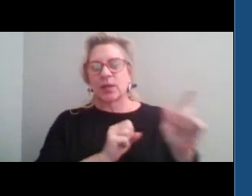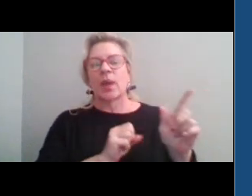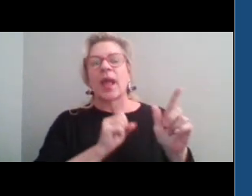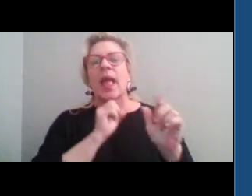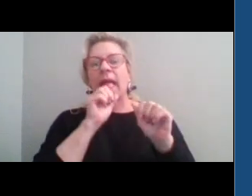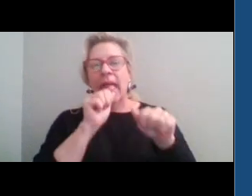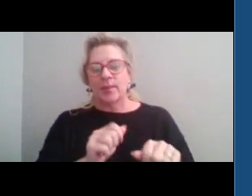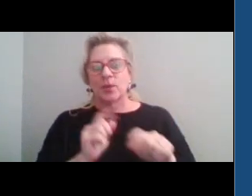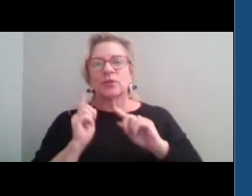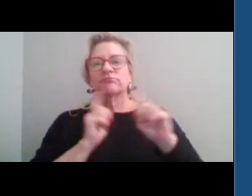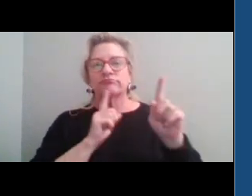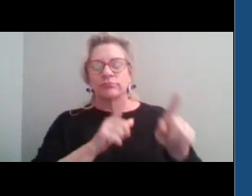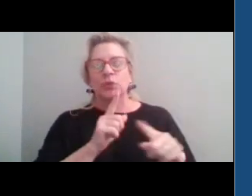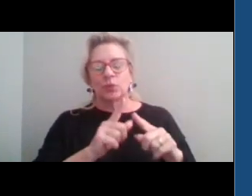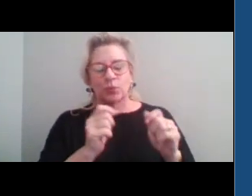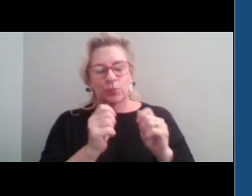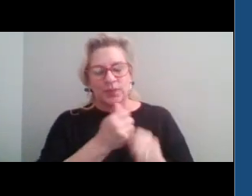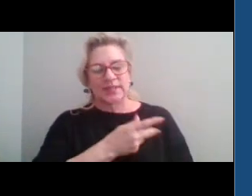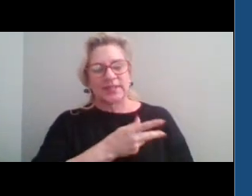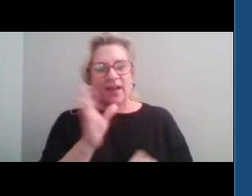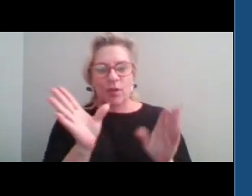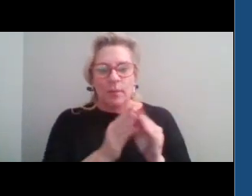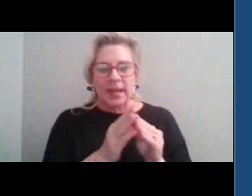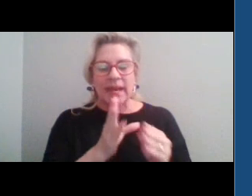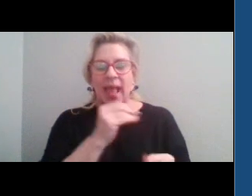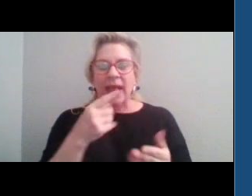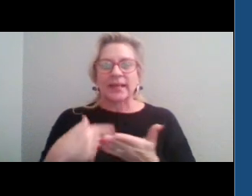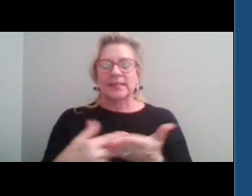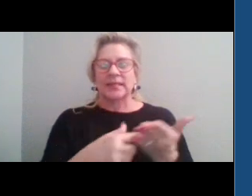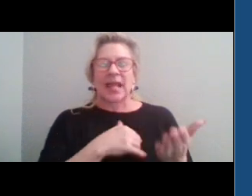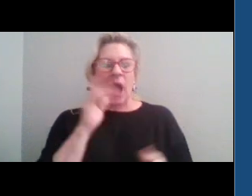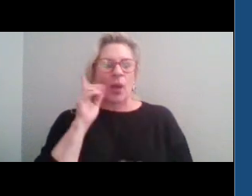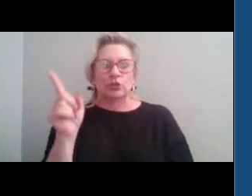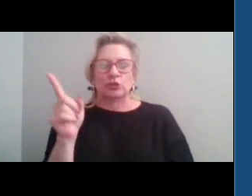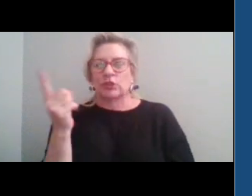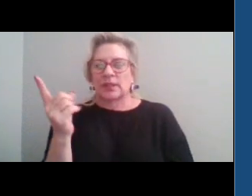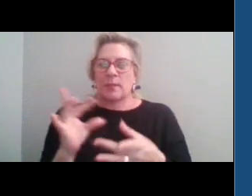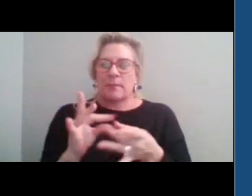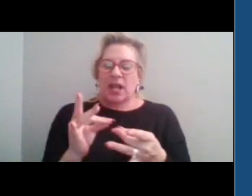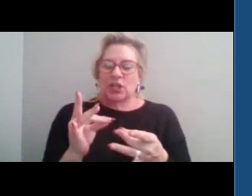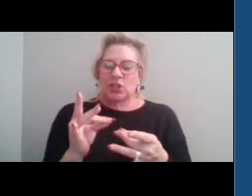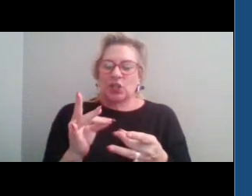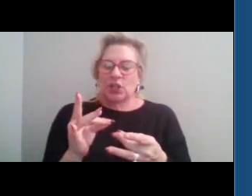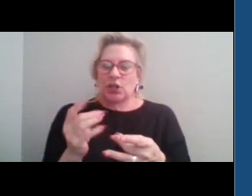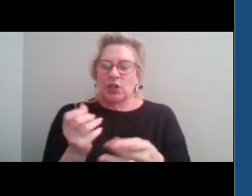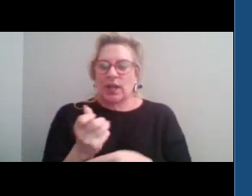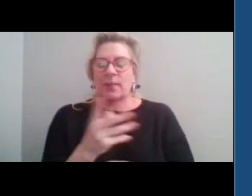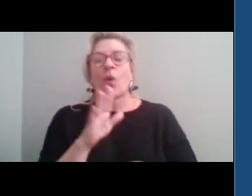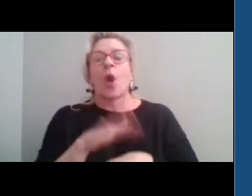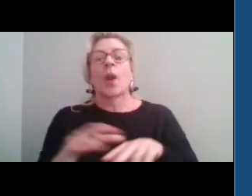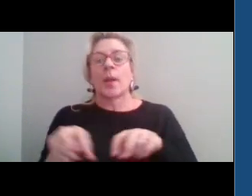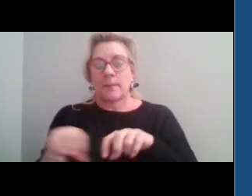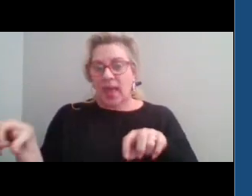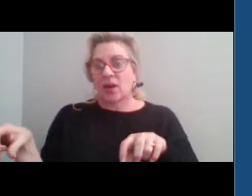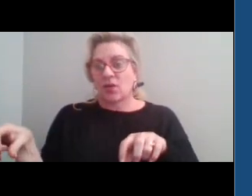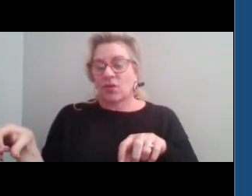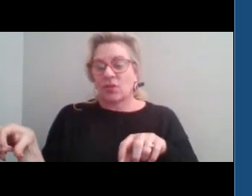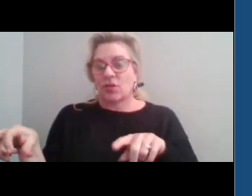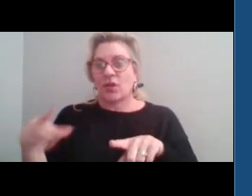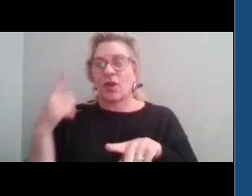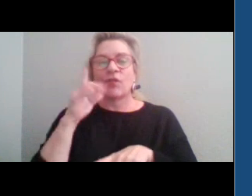several important discussions and meetings, and I'll just mention a couple of them here. But he was on a panel for